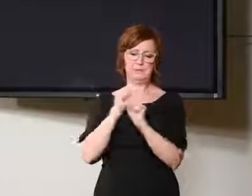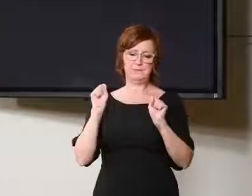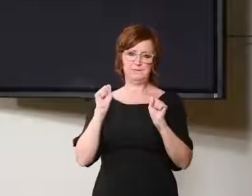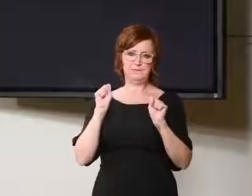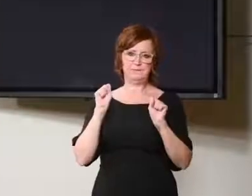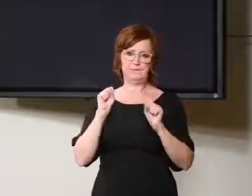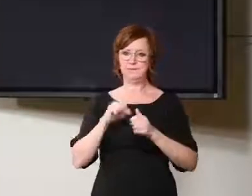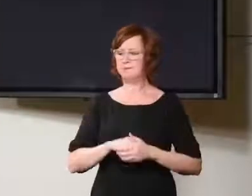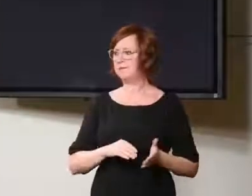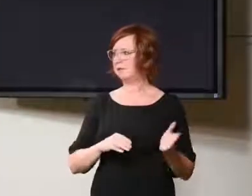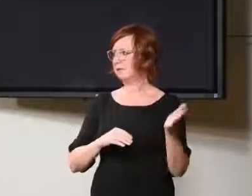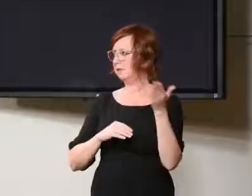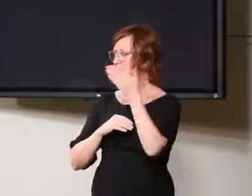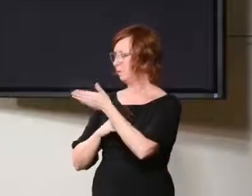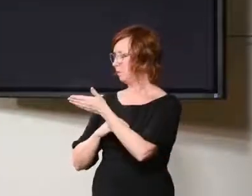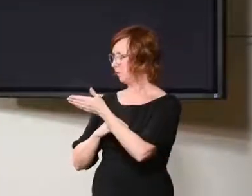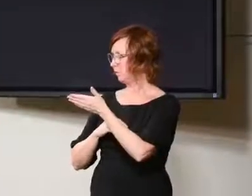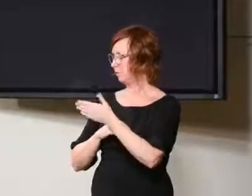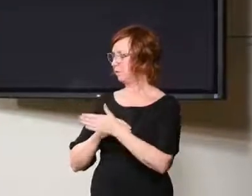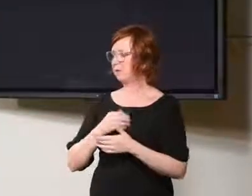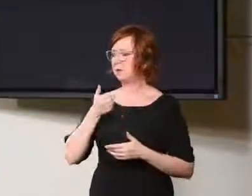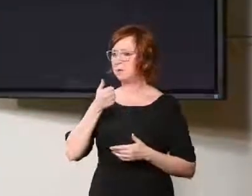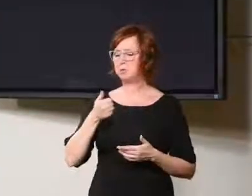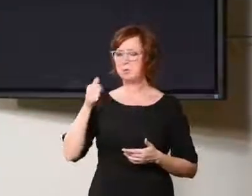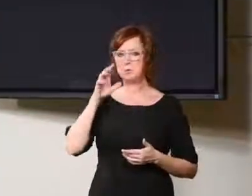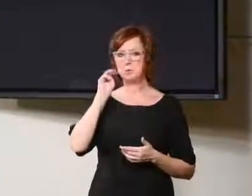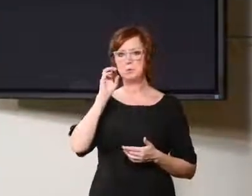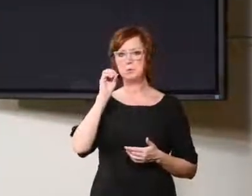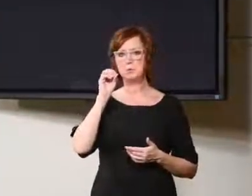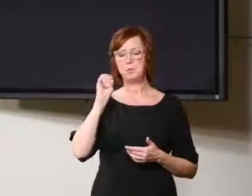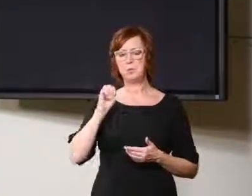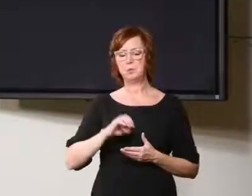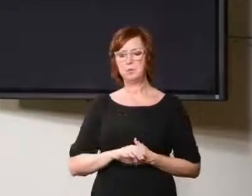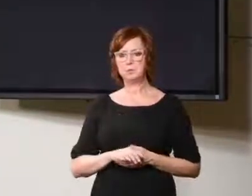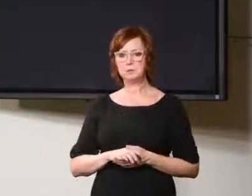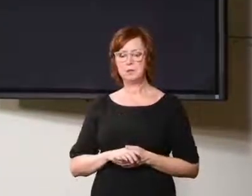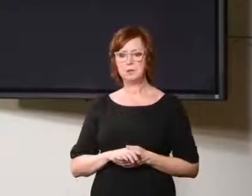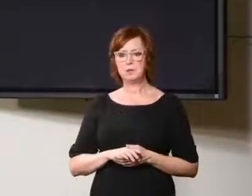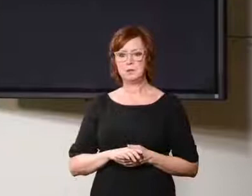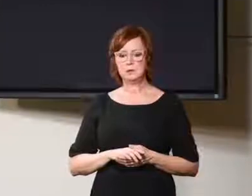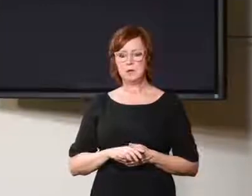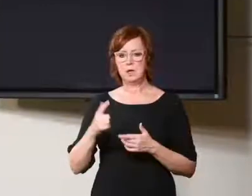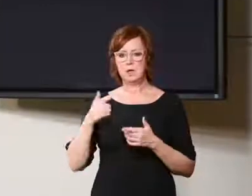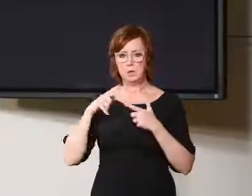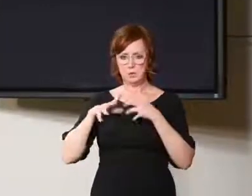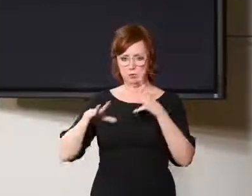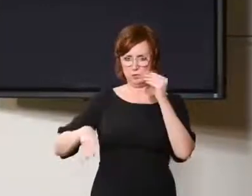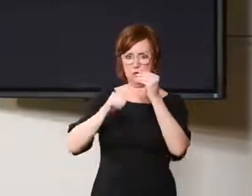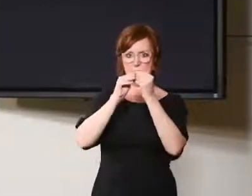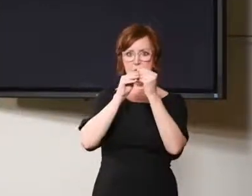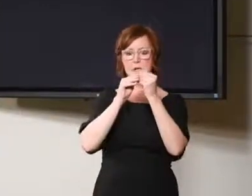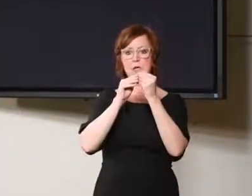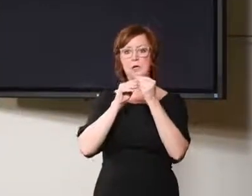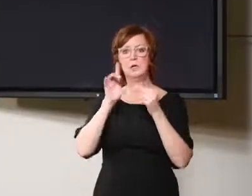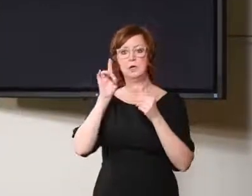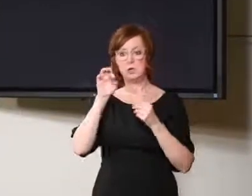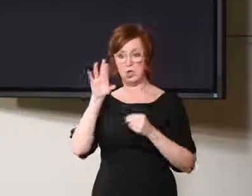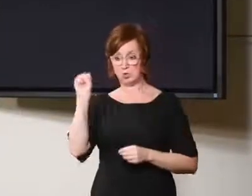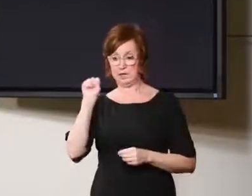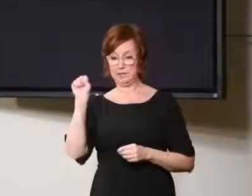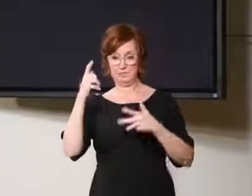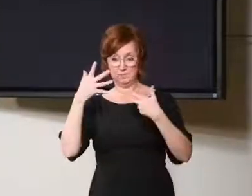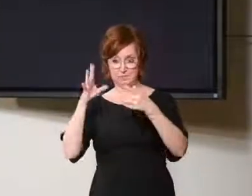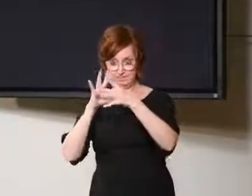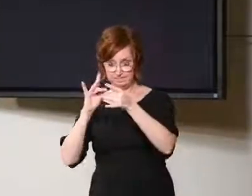behavior. I would just also say, as Dr. Shahab has said time and time again, that we should